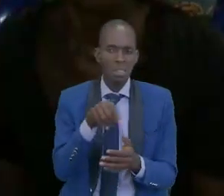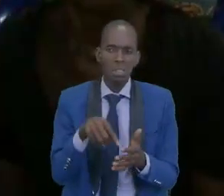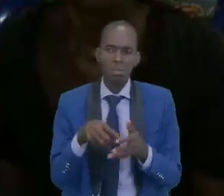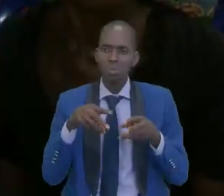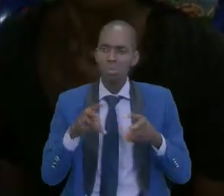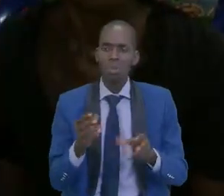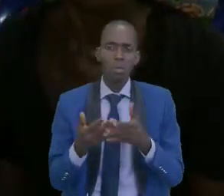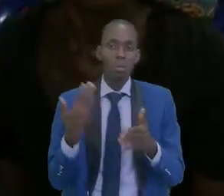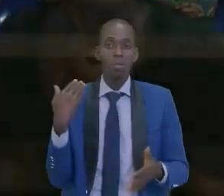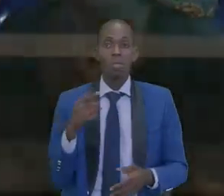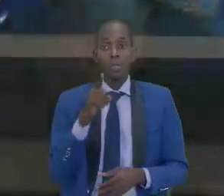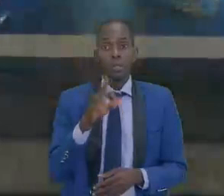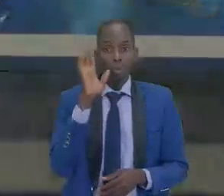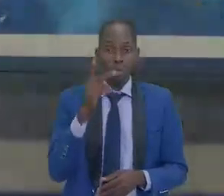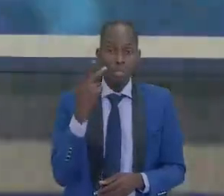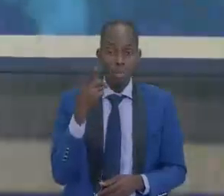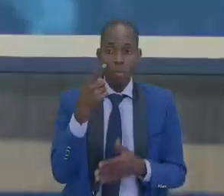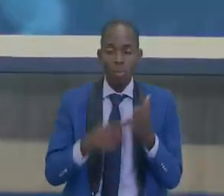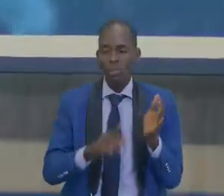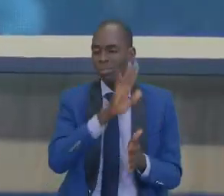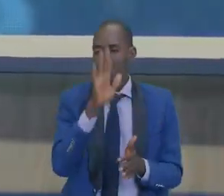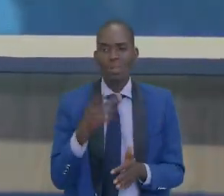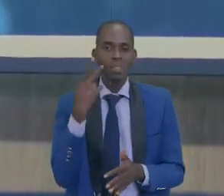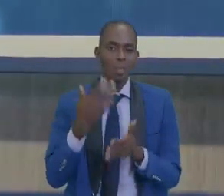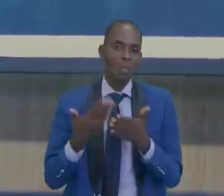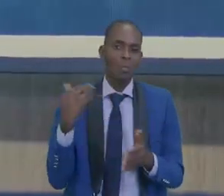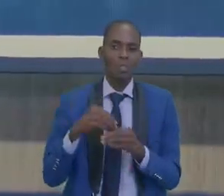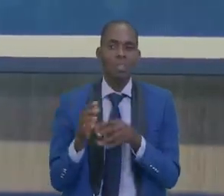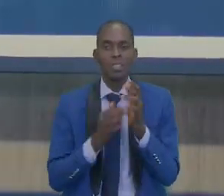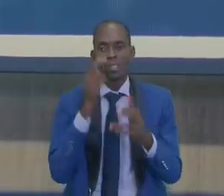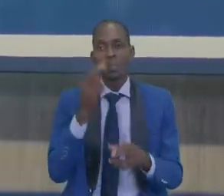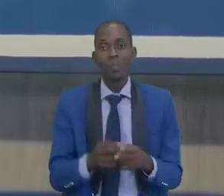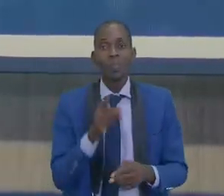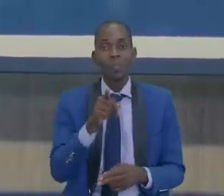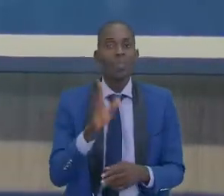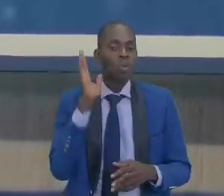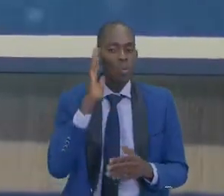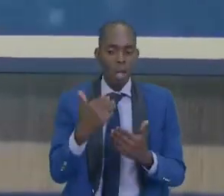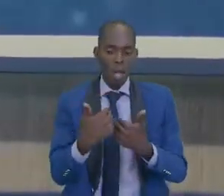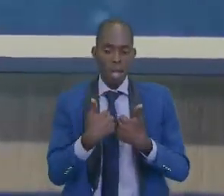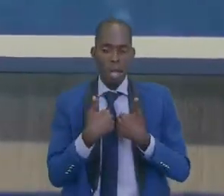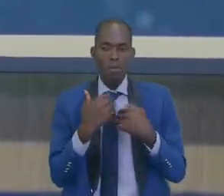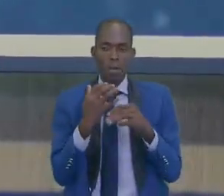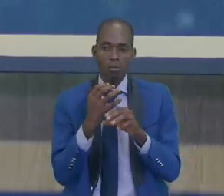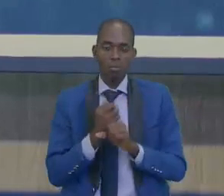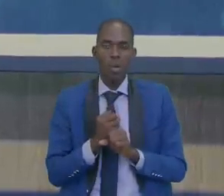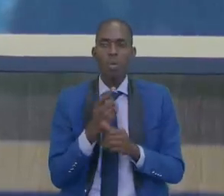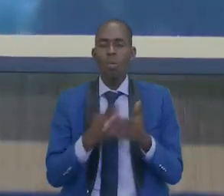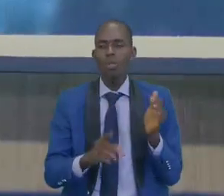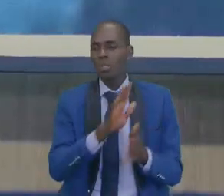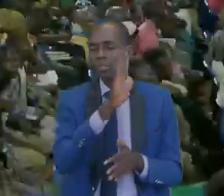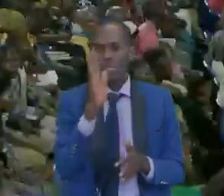You will see what you have never seen. You will have and possess what you have never had